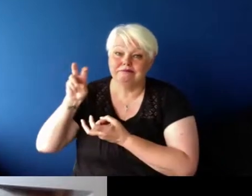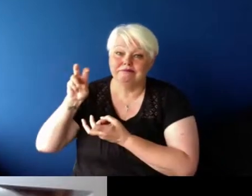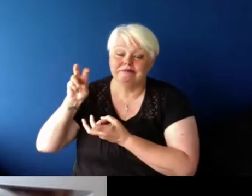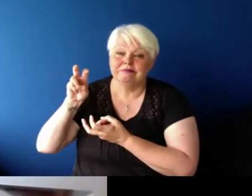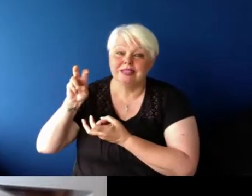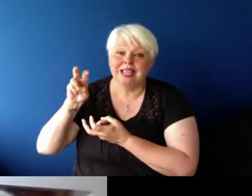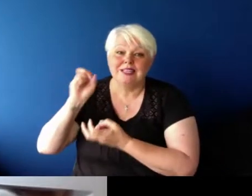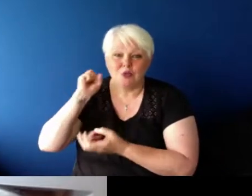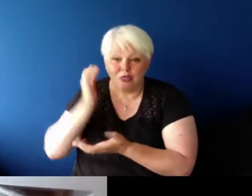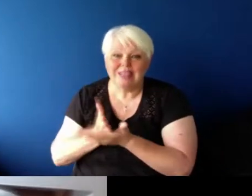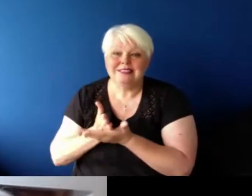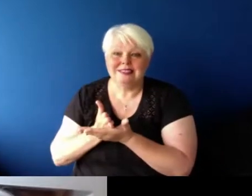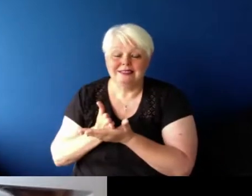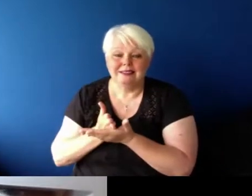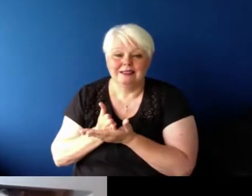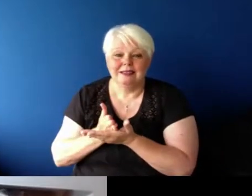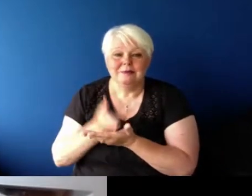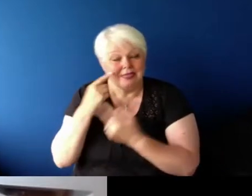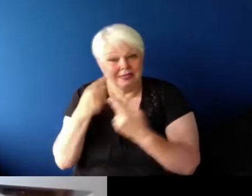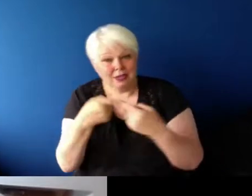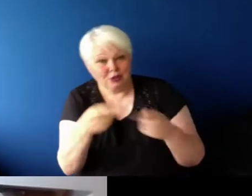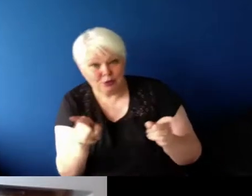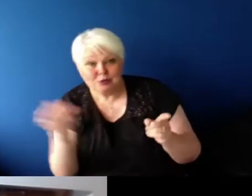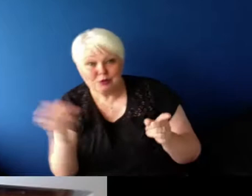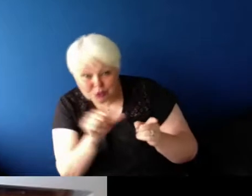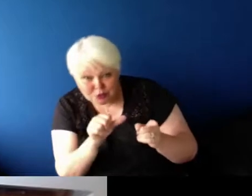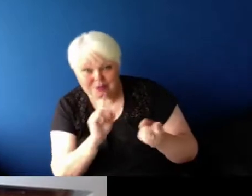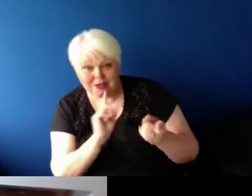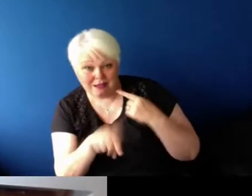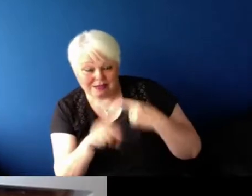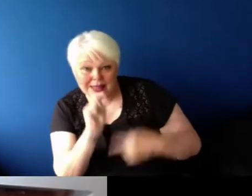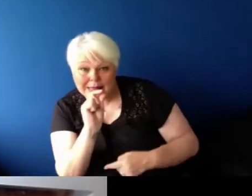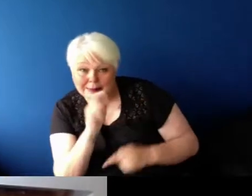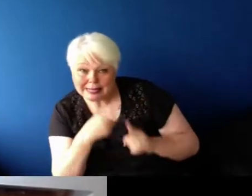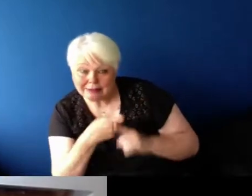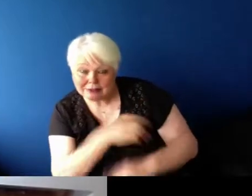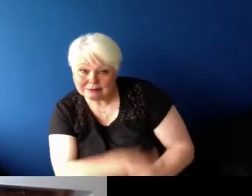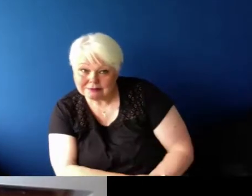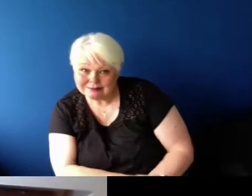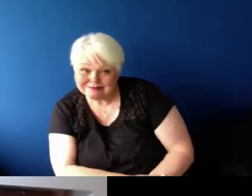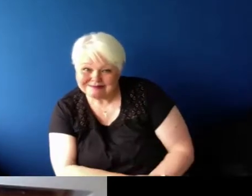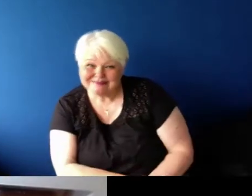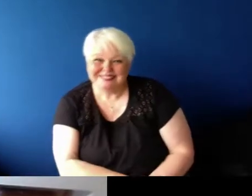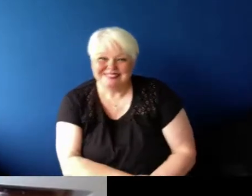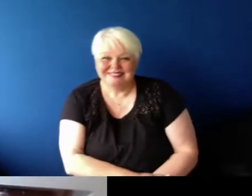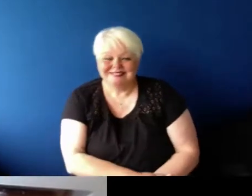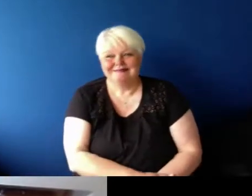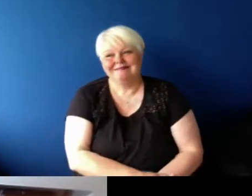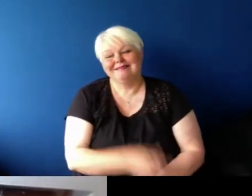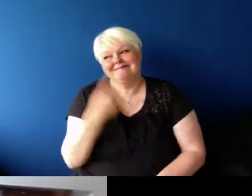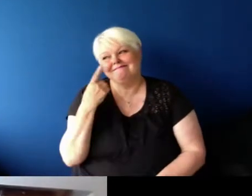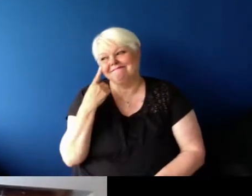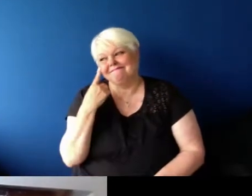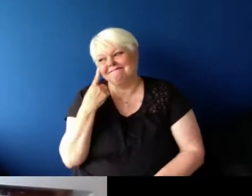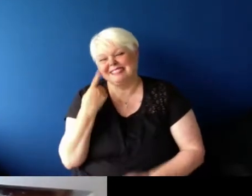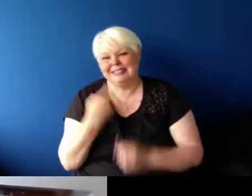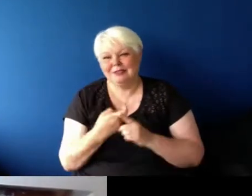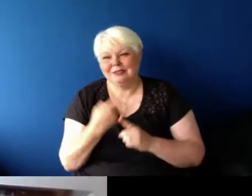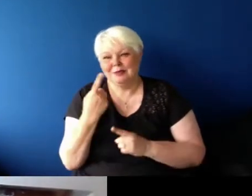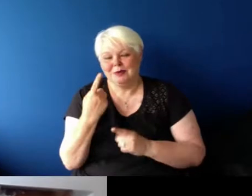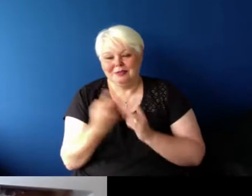Yes. But I do think you guys should answer the question. Well, I mean, I think well, one of the things that you